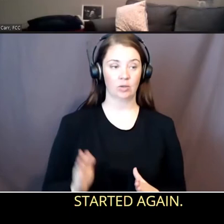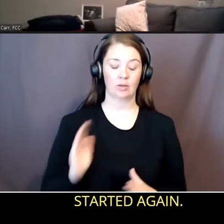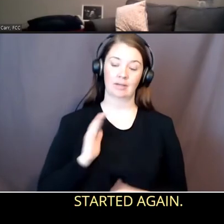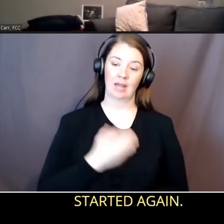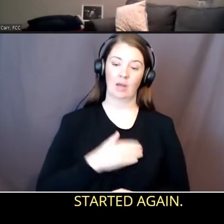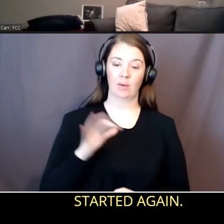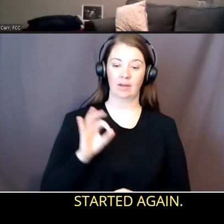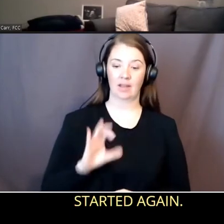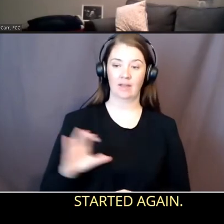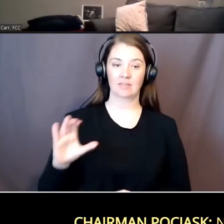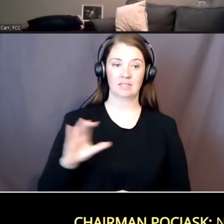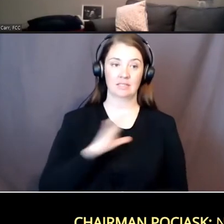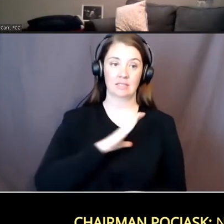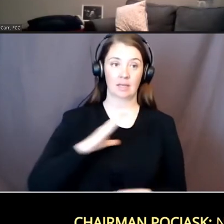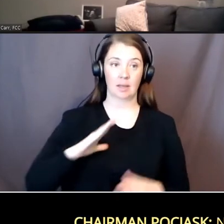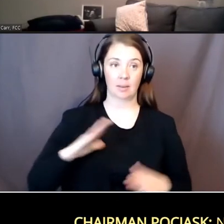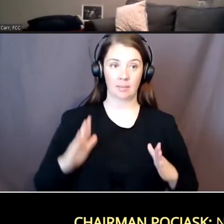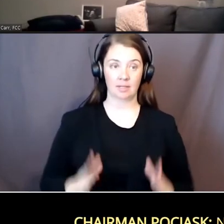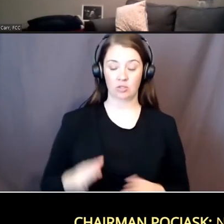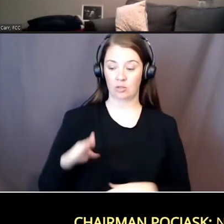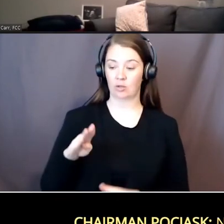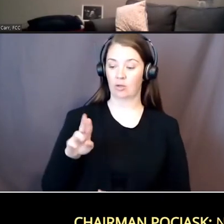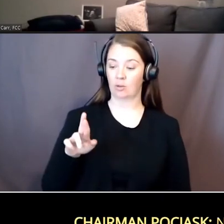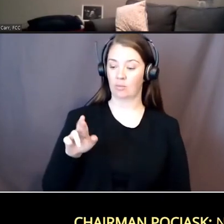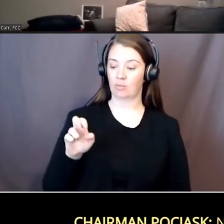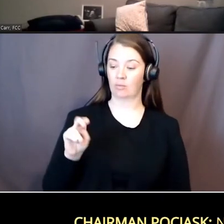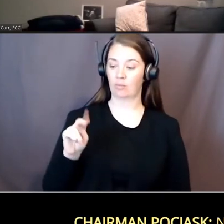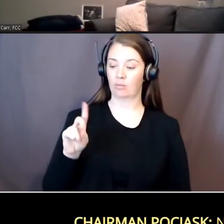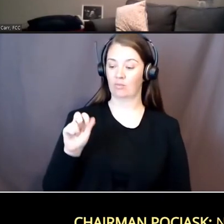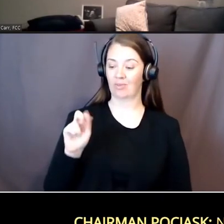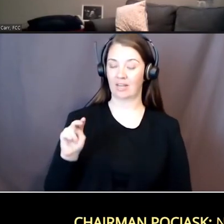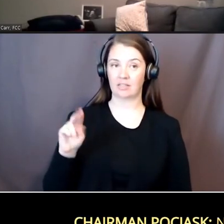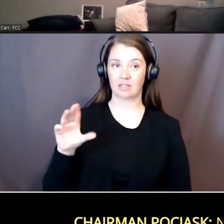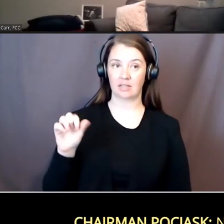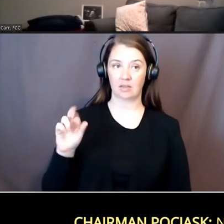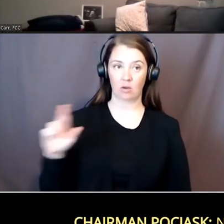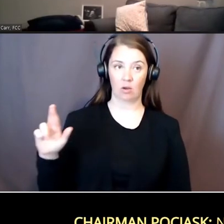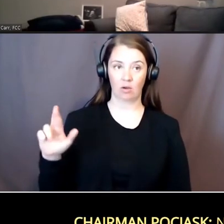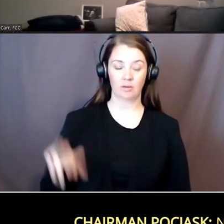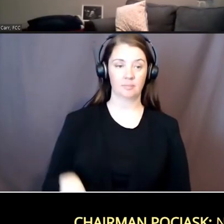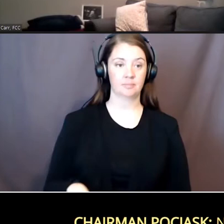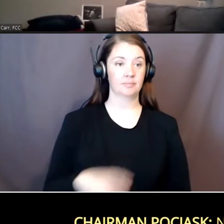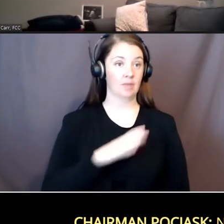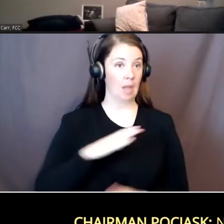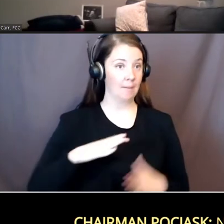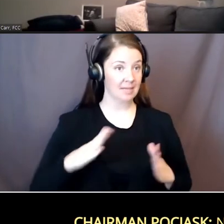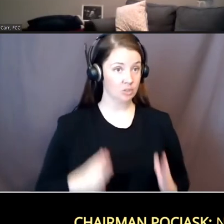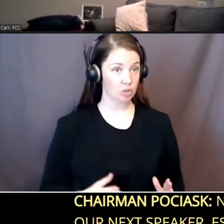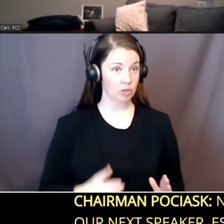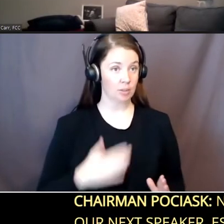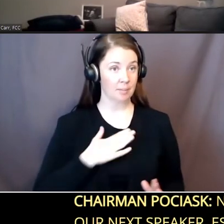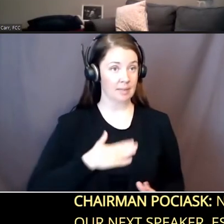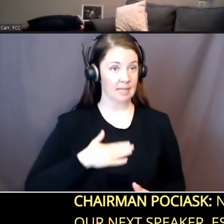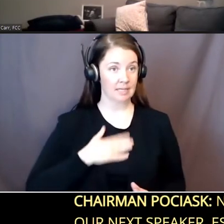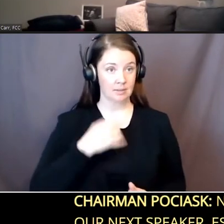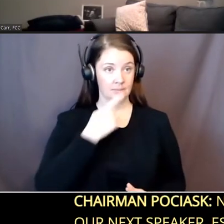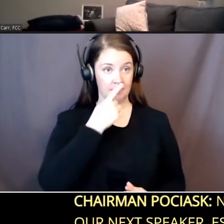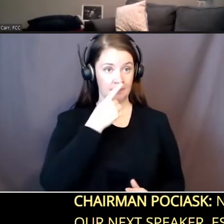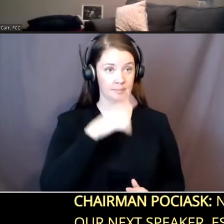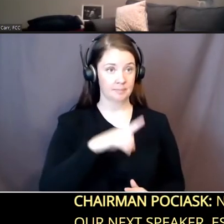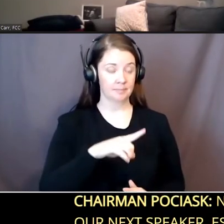FCC Commissioner, Brendan Carr. Commissioner, if you can please make sure